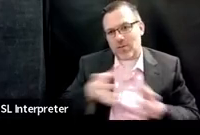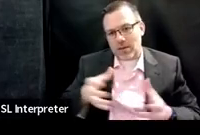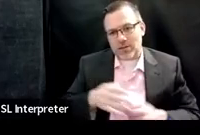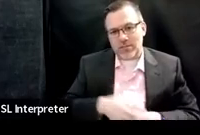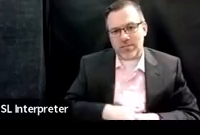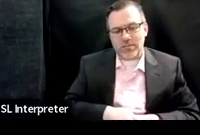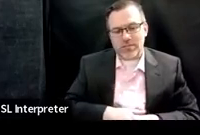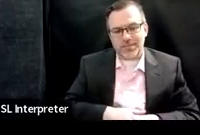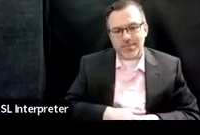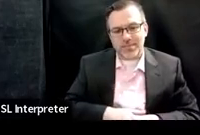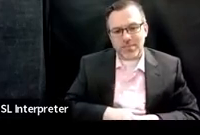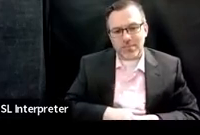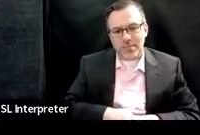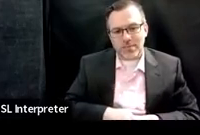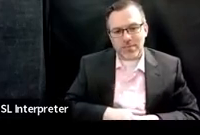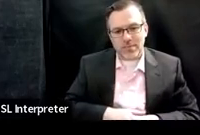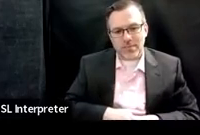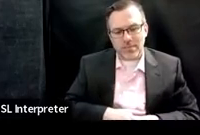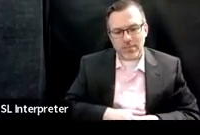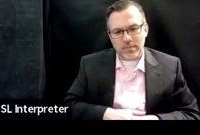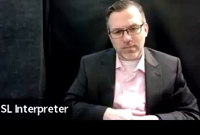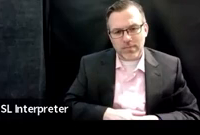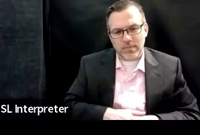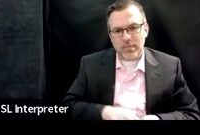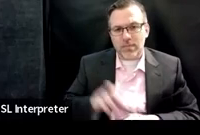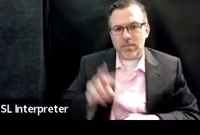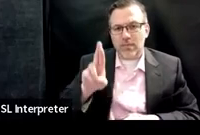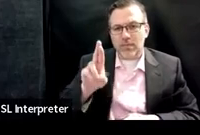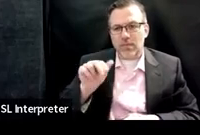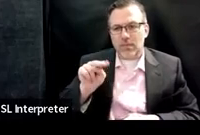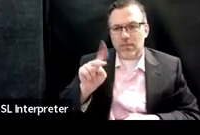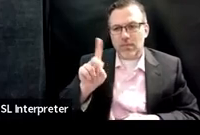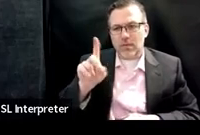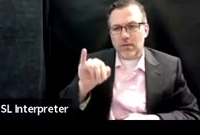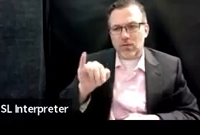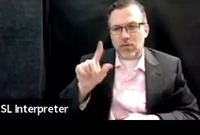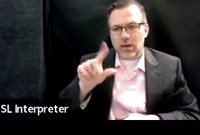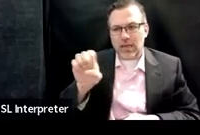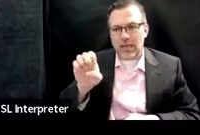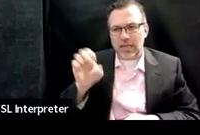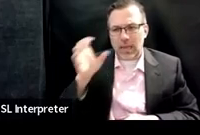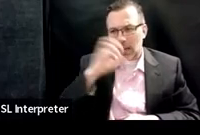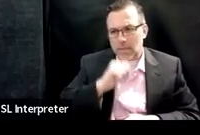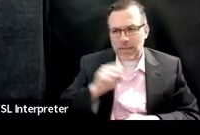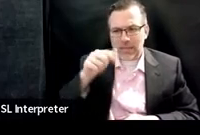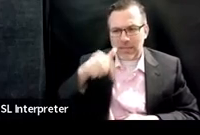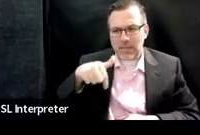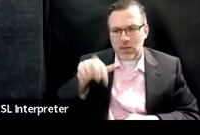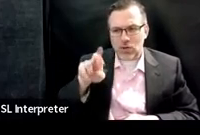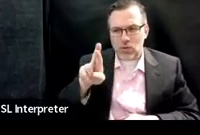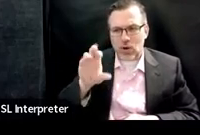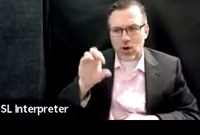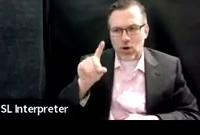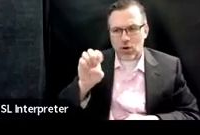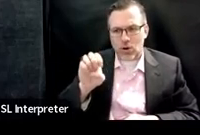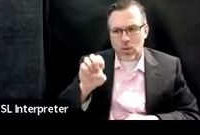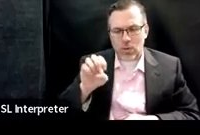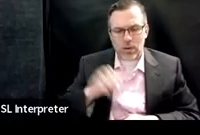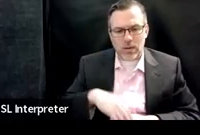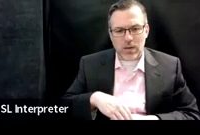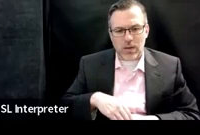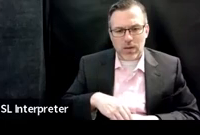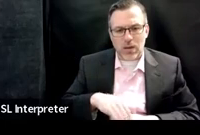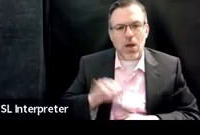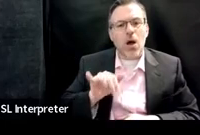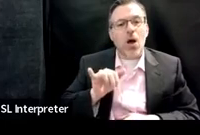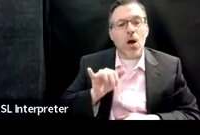Lee, multitasking is not great. And Randy Lee missed the QR code and the link at the beginning of the meeting for the newsletter too. Oh, the